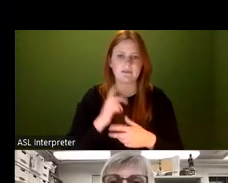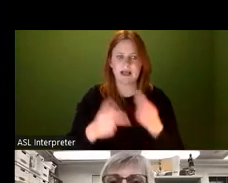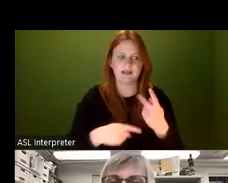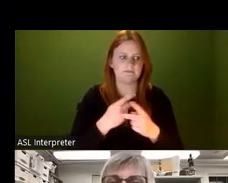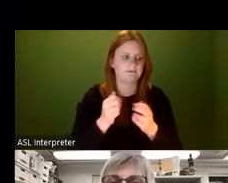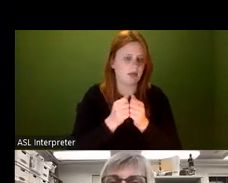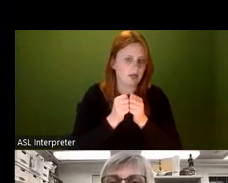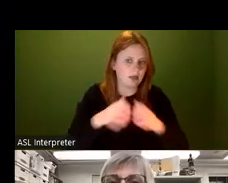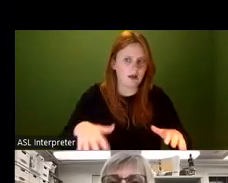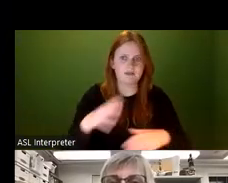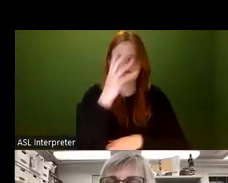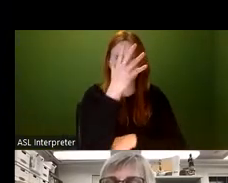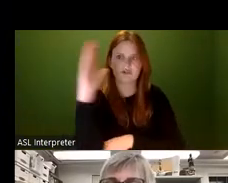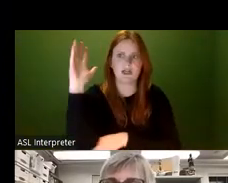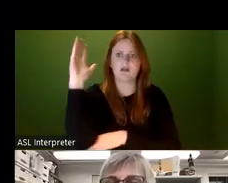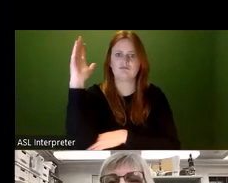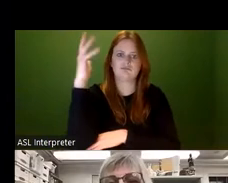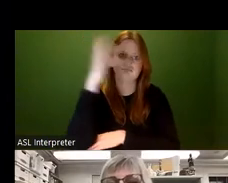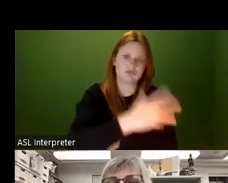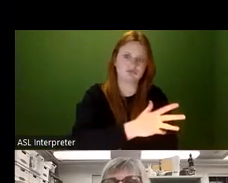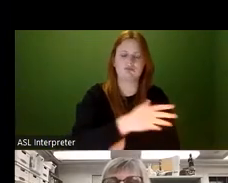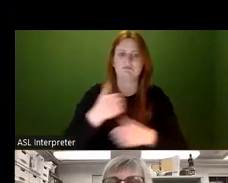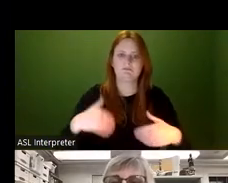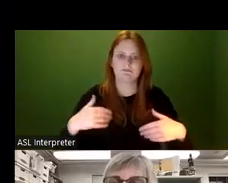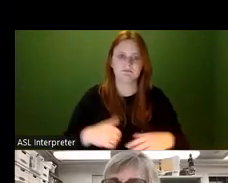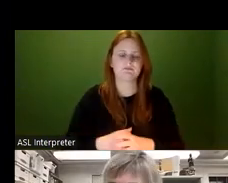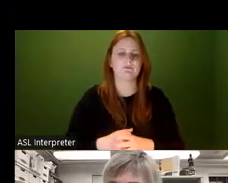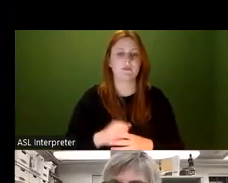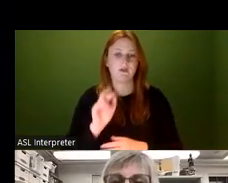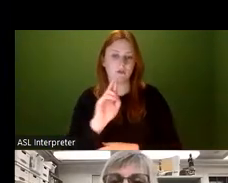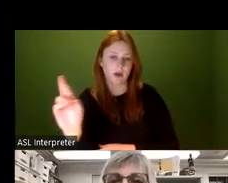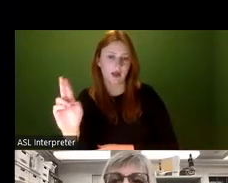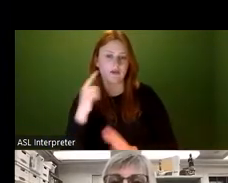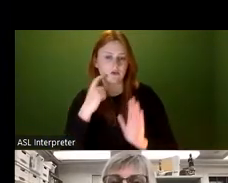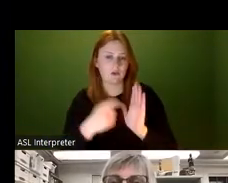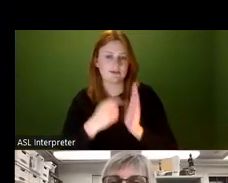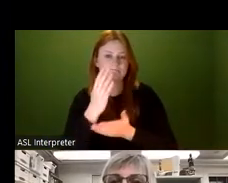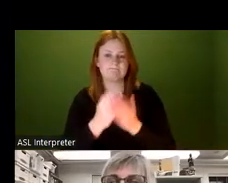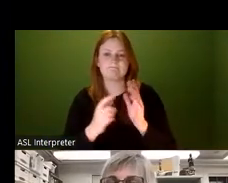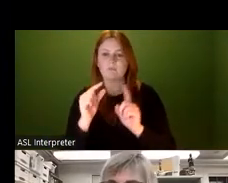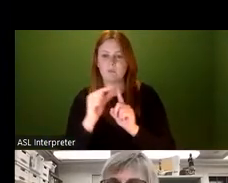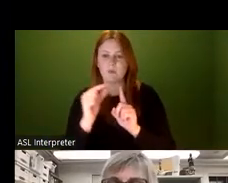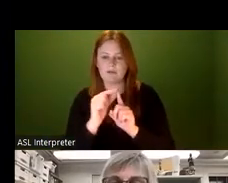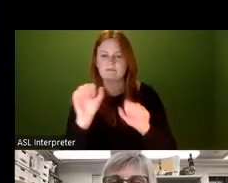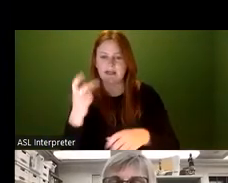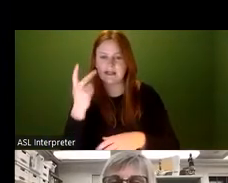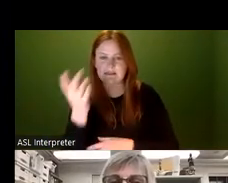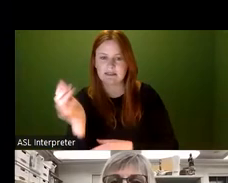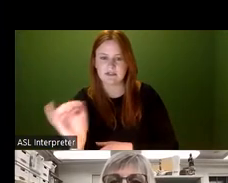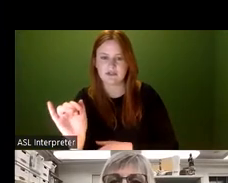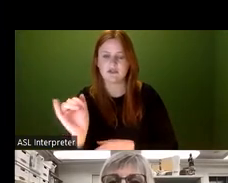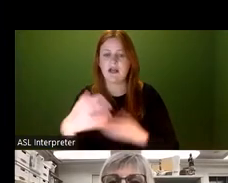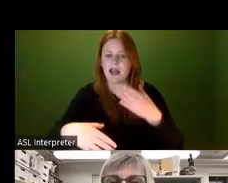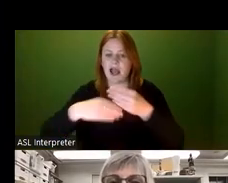cover. And on the right, you see also some text embedded and some texture added